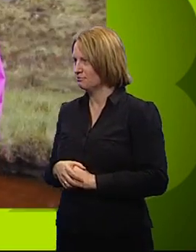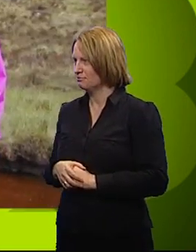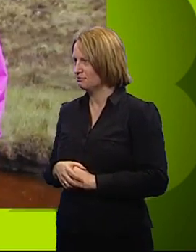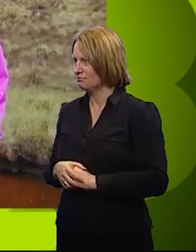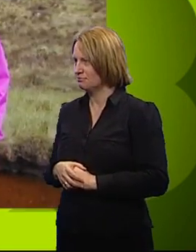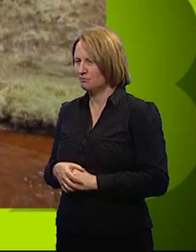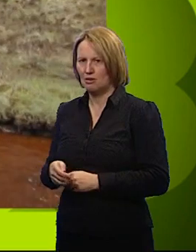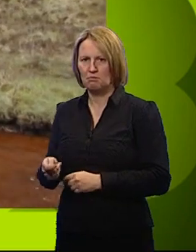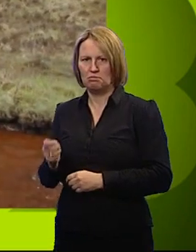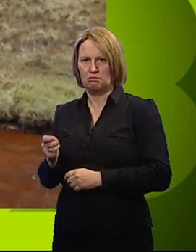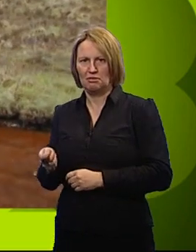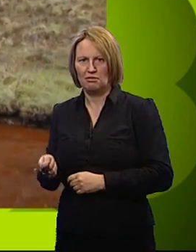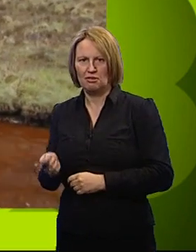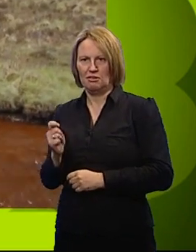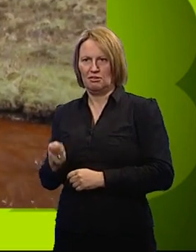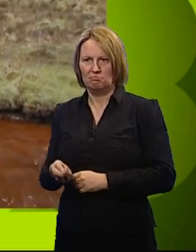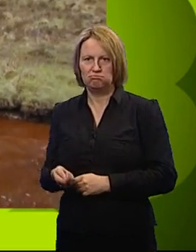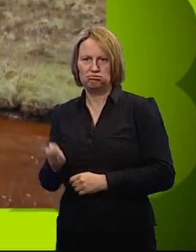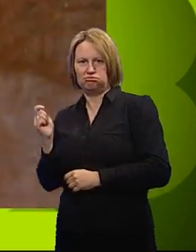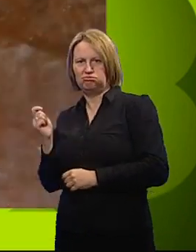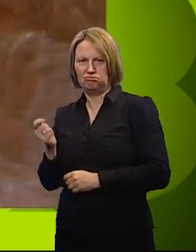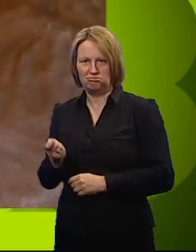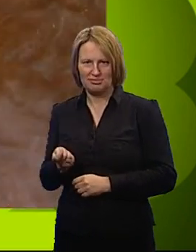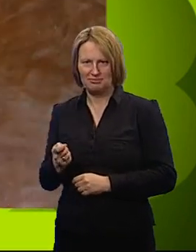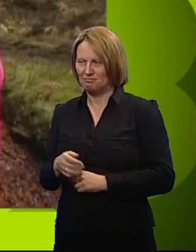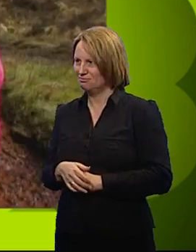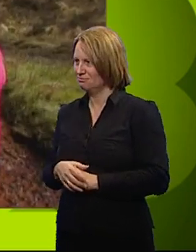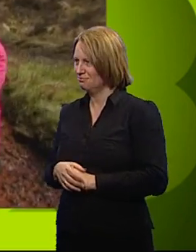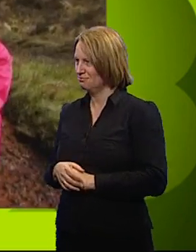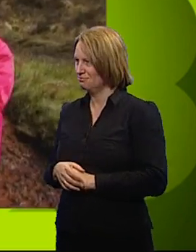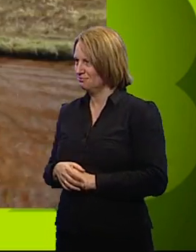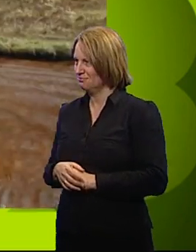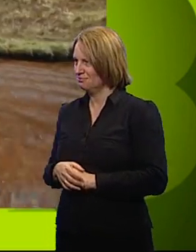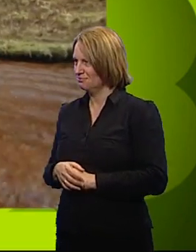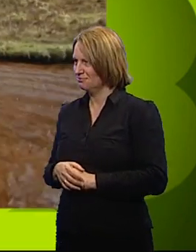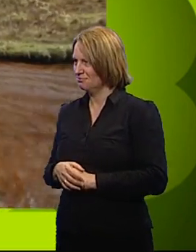Forward, keep the thumb on the top. Forward. Yeah.